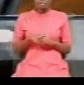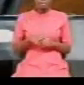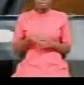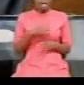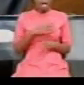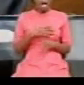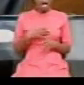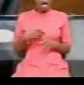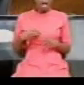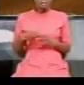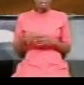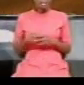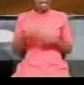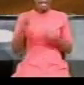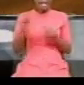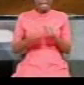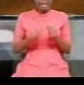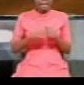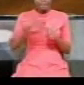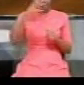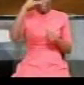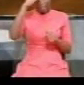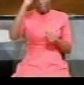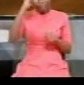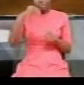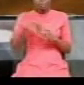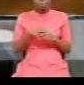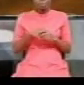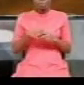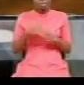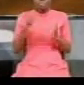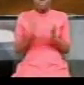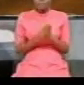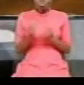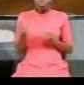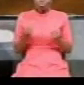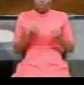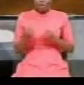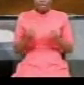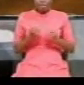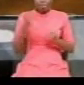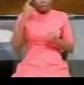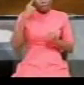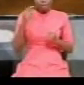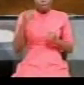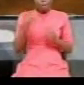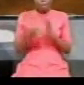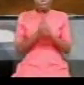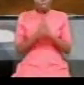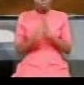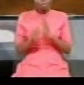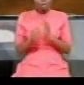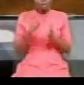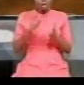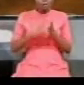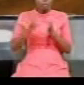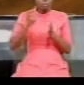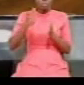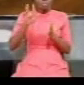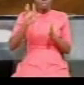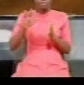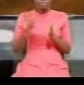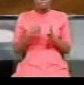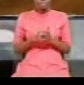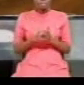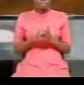and every man that striveth for mastery, I'm reading from verse 25, and